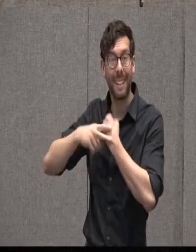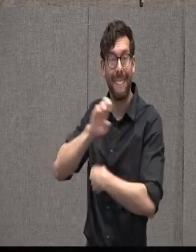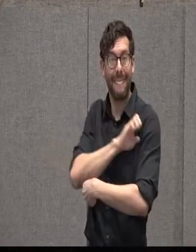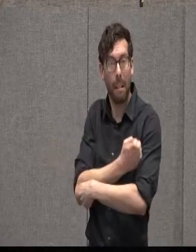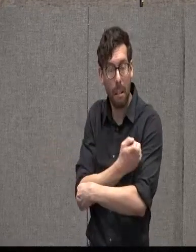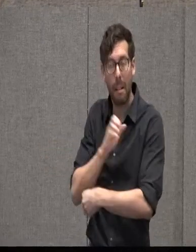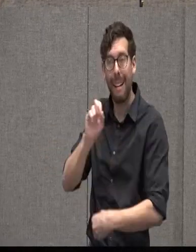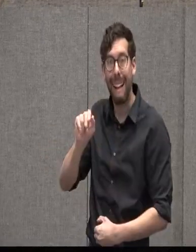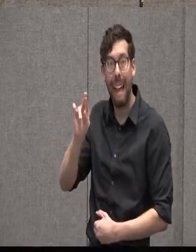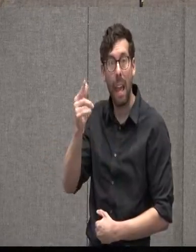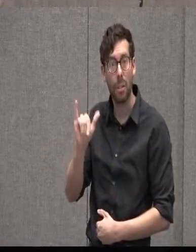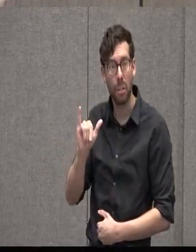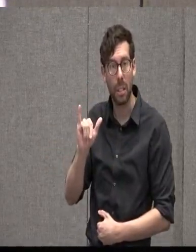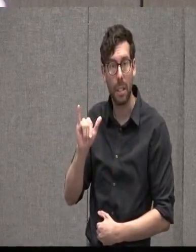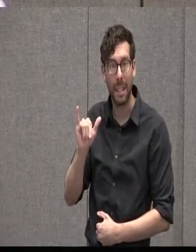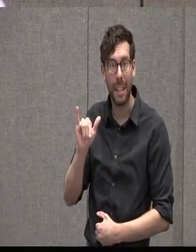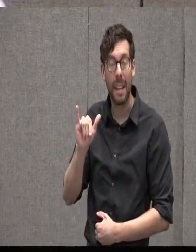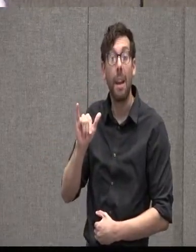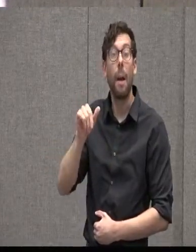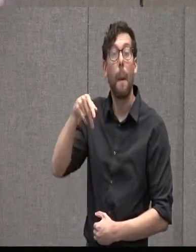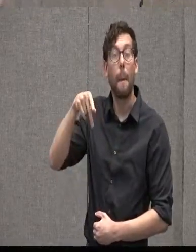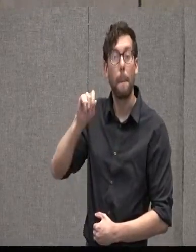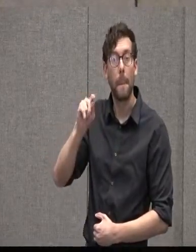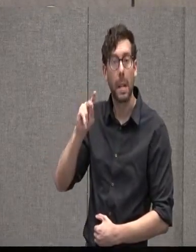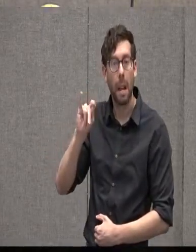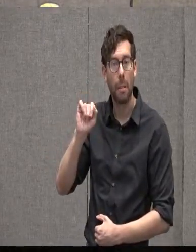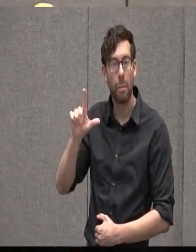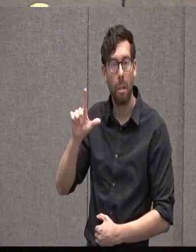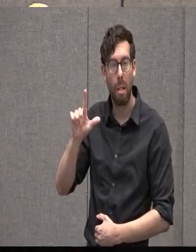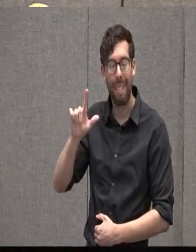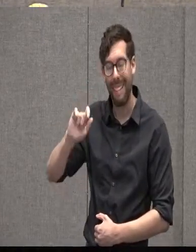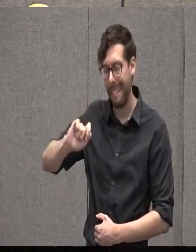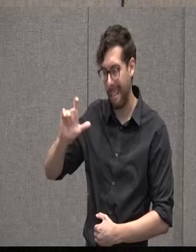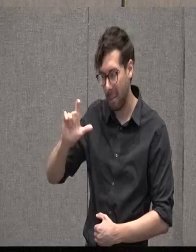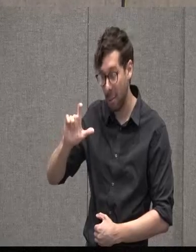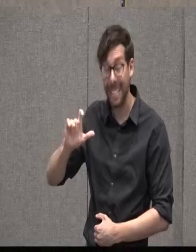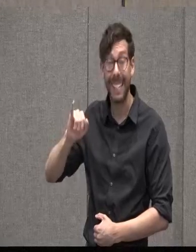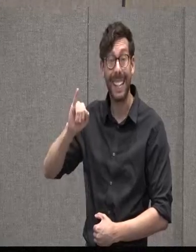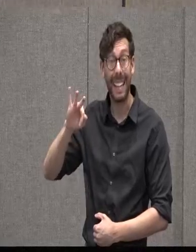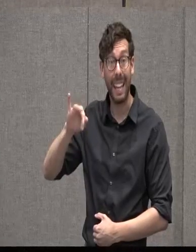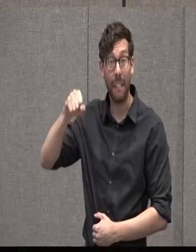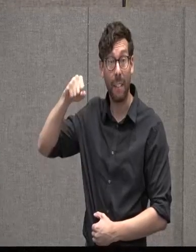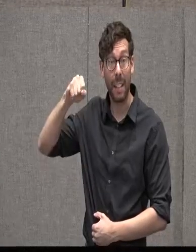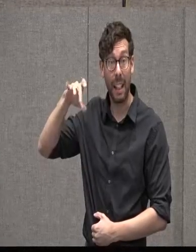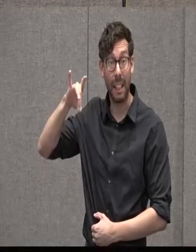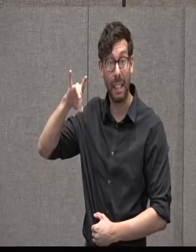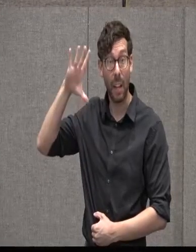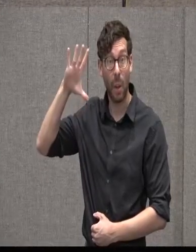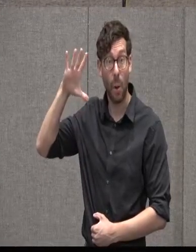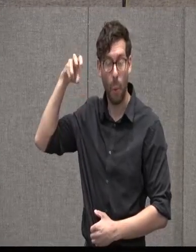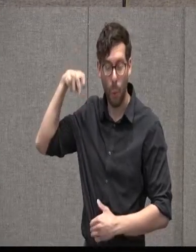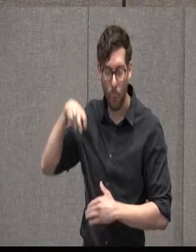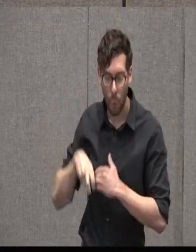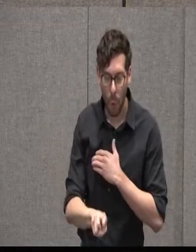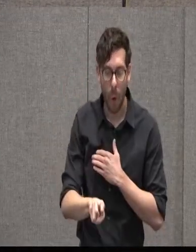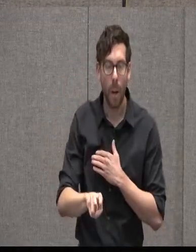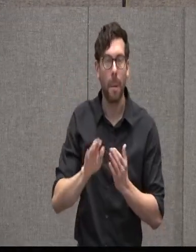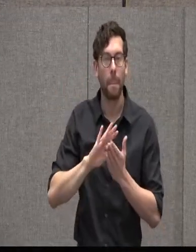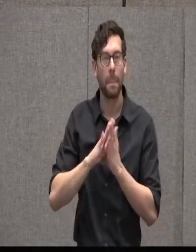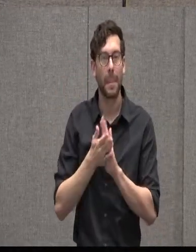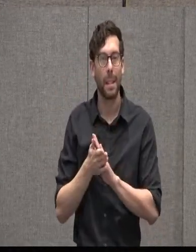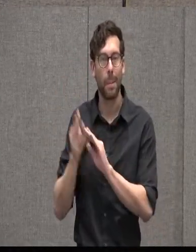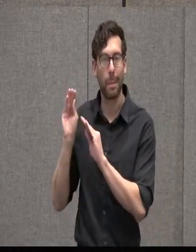stored energy. And when I release it and it starts to swing, I now have kinetic energy or energy in motion. And